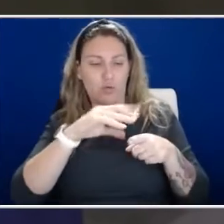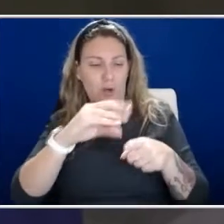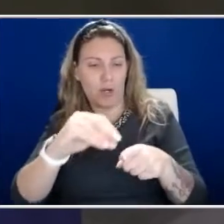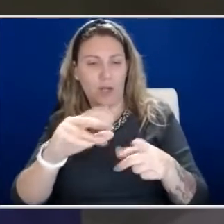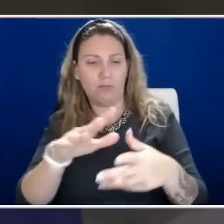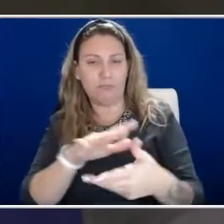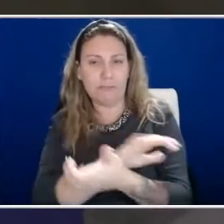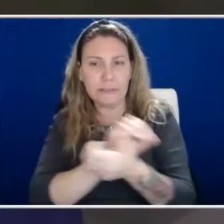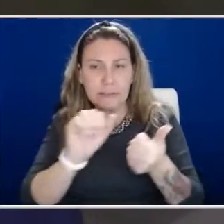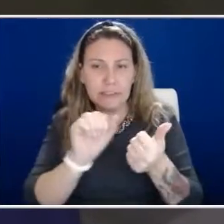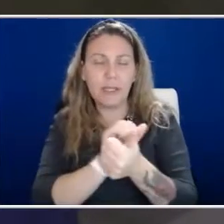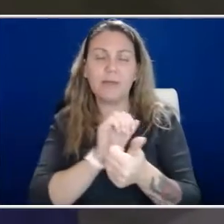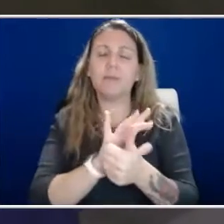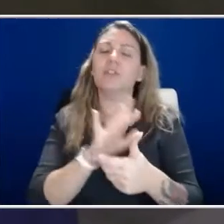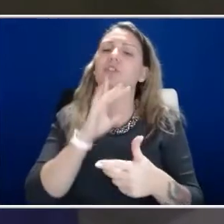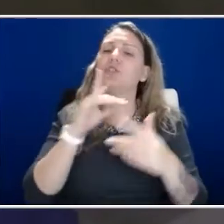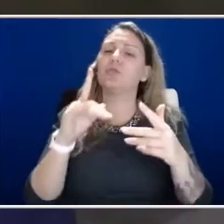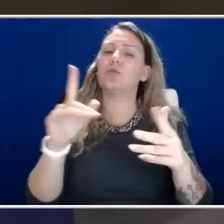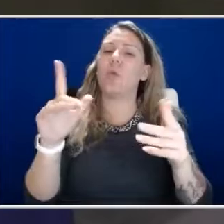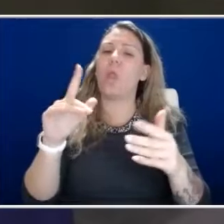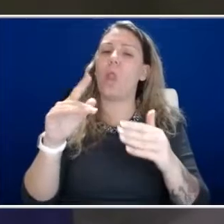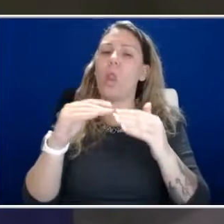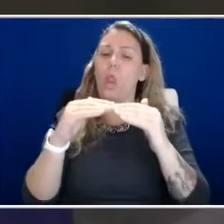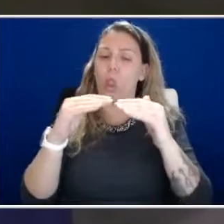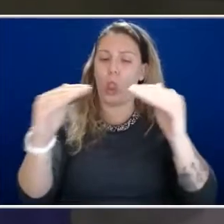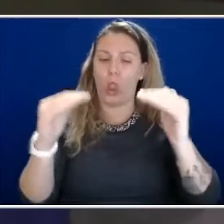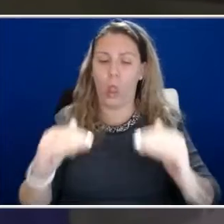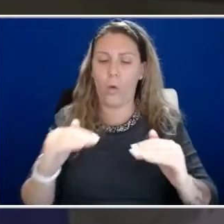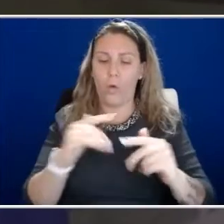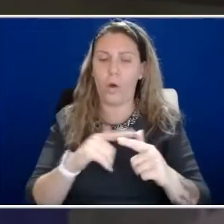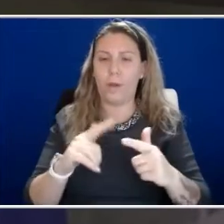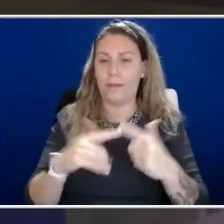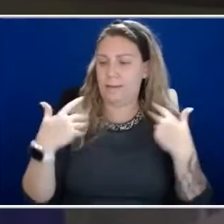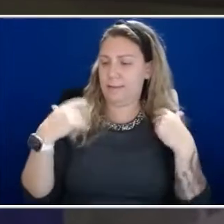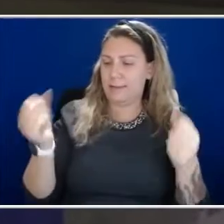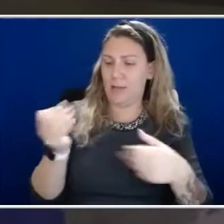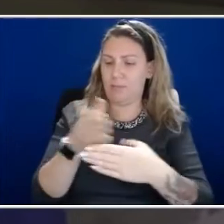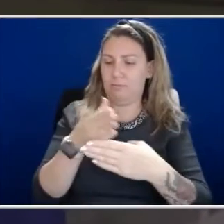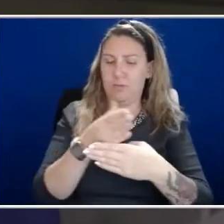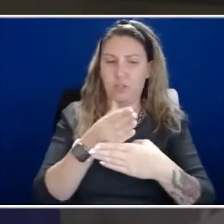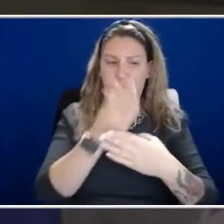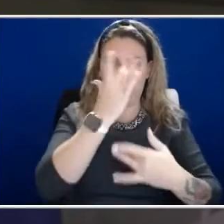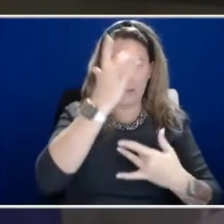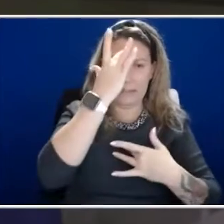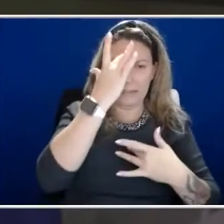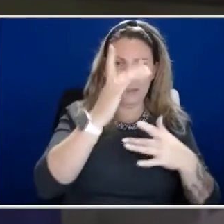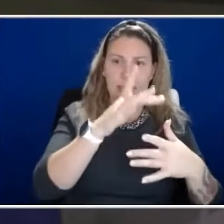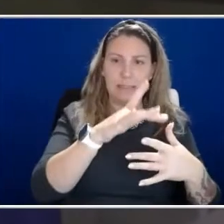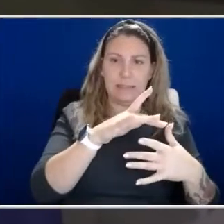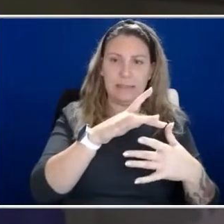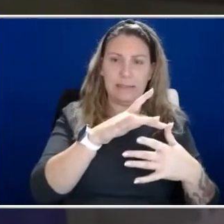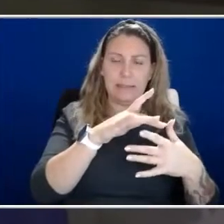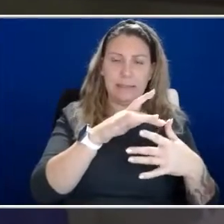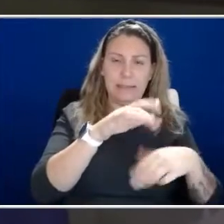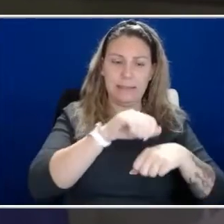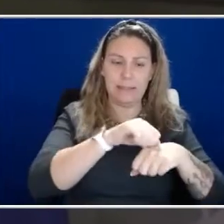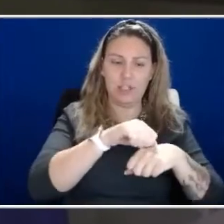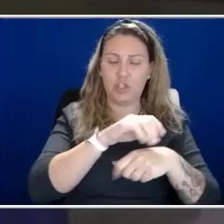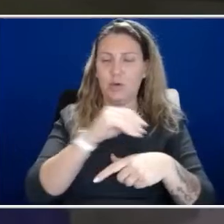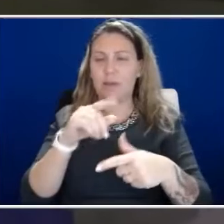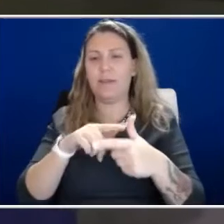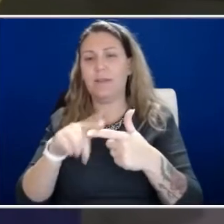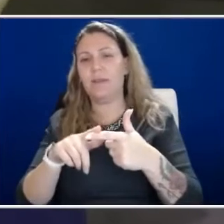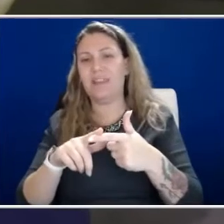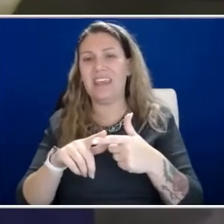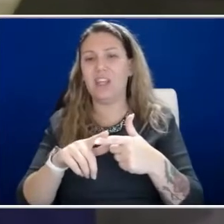or difference between healthy tissue and diseased tissue, and that causes stem cell release to migrate to the areas where